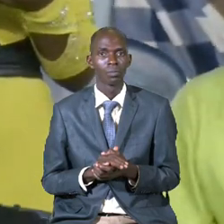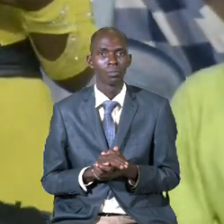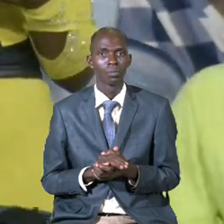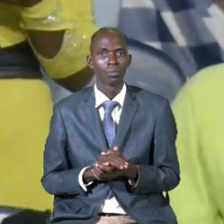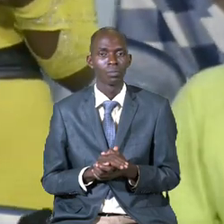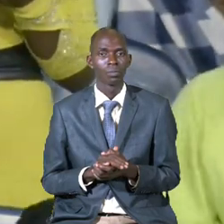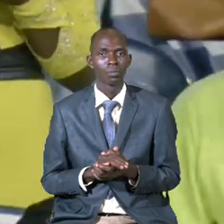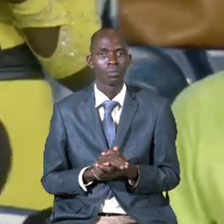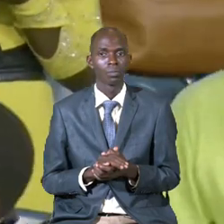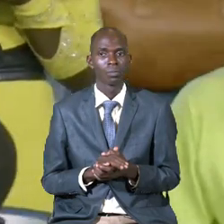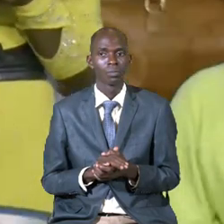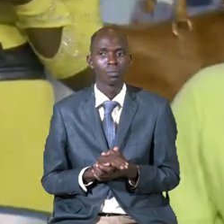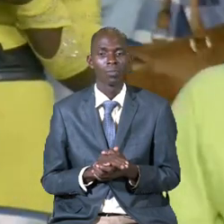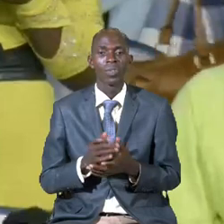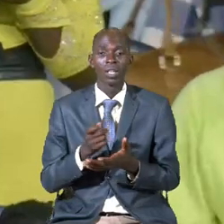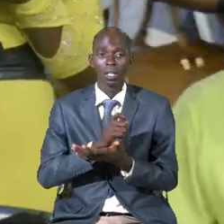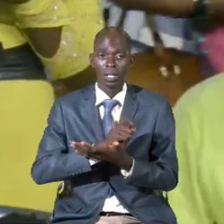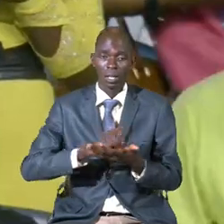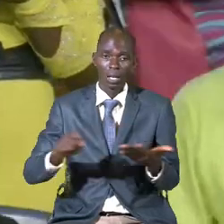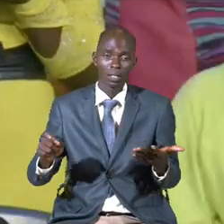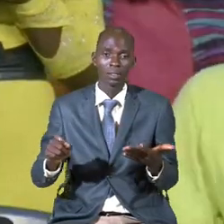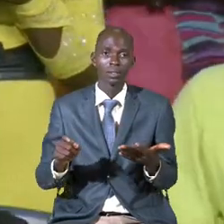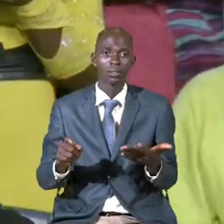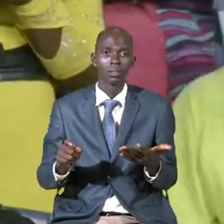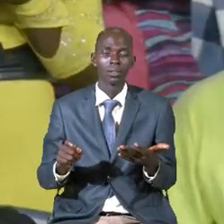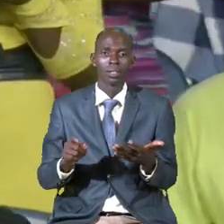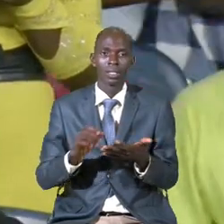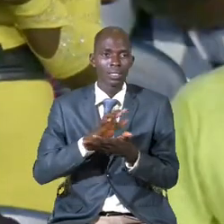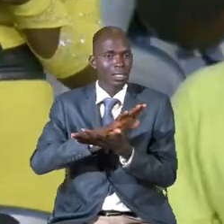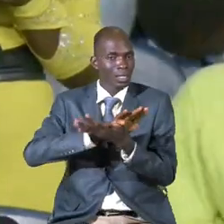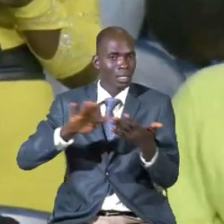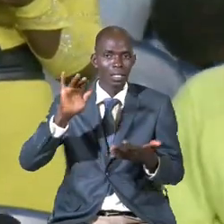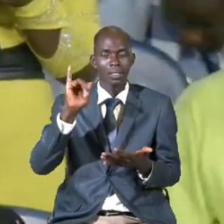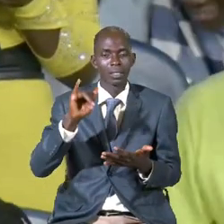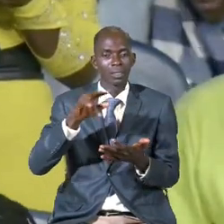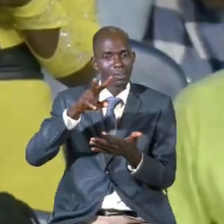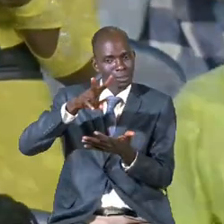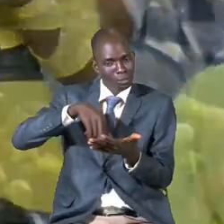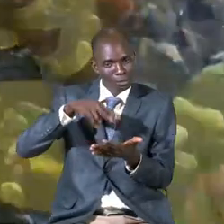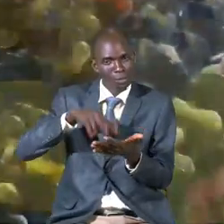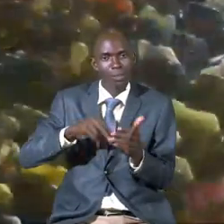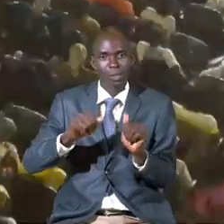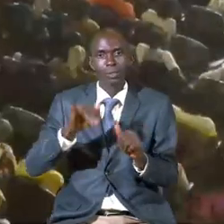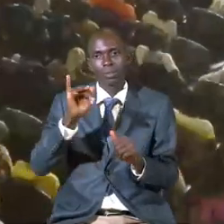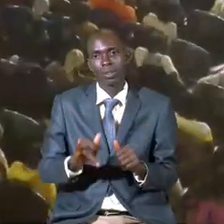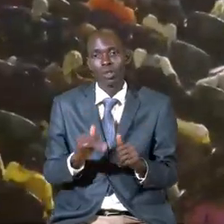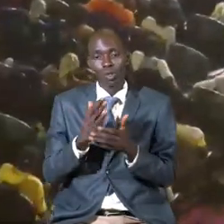write legibly readably something we can reach